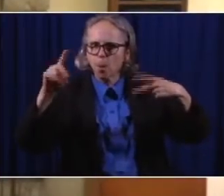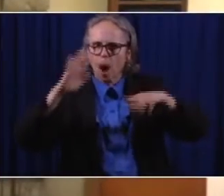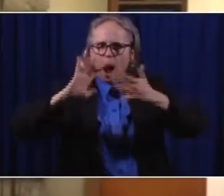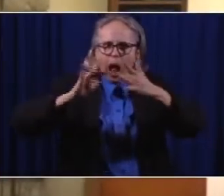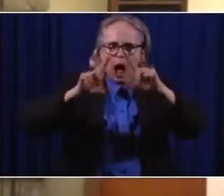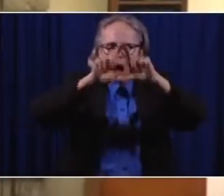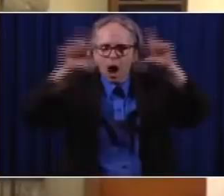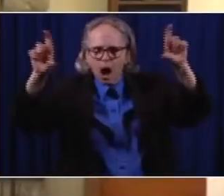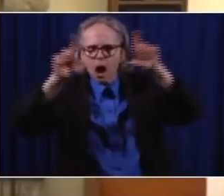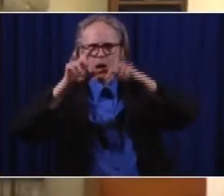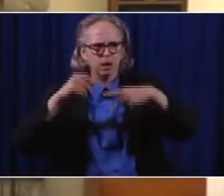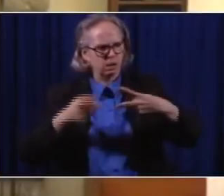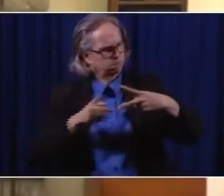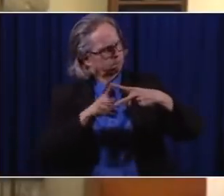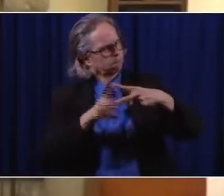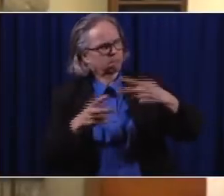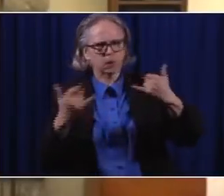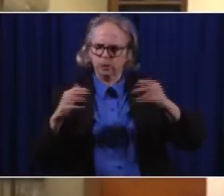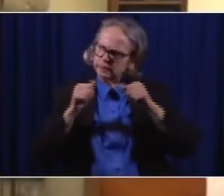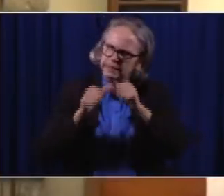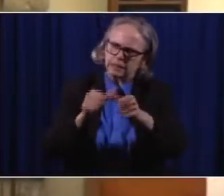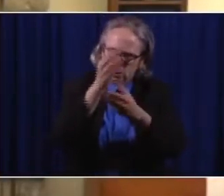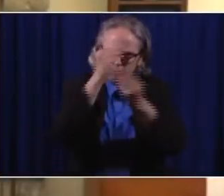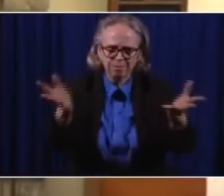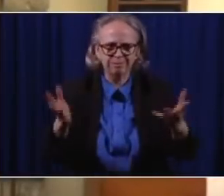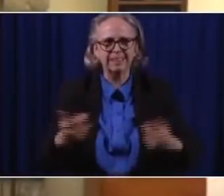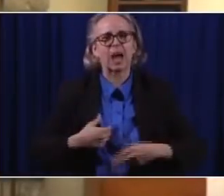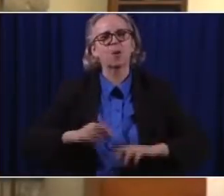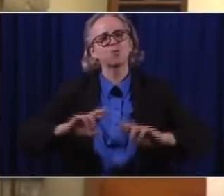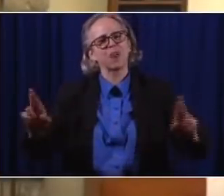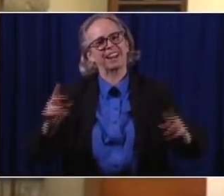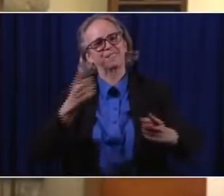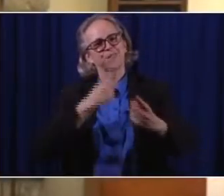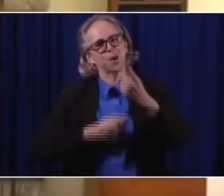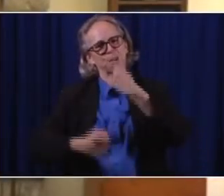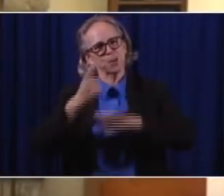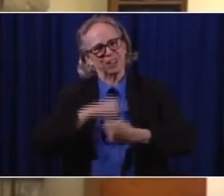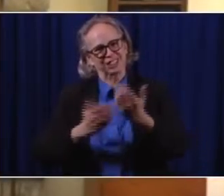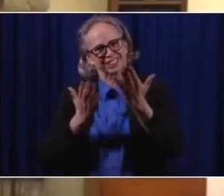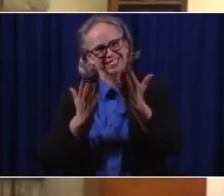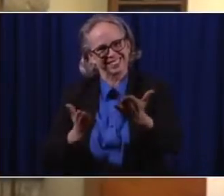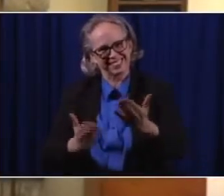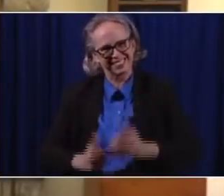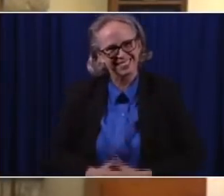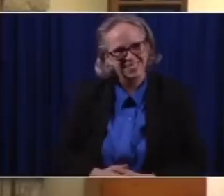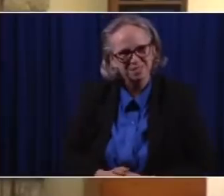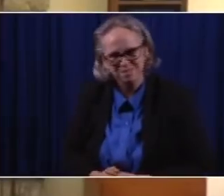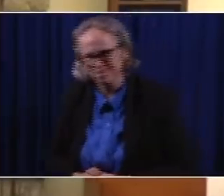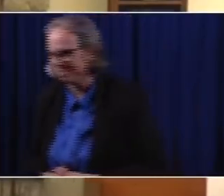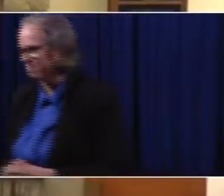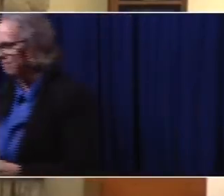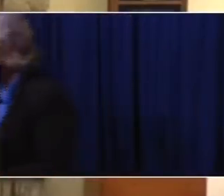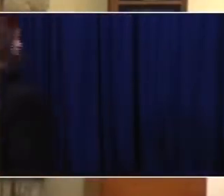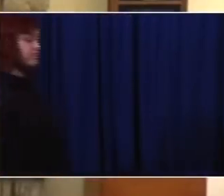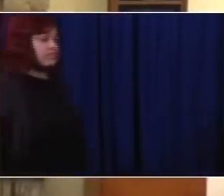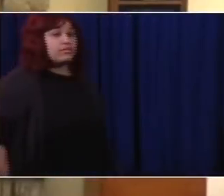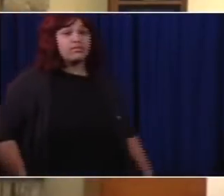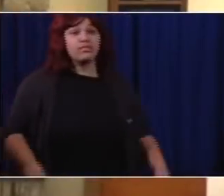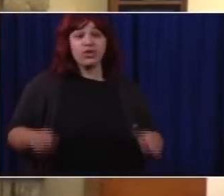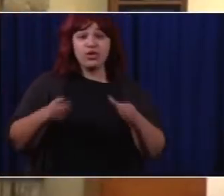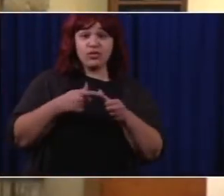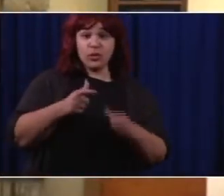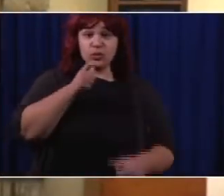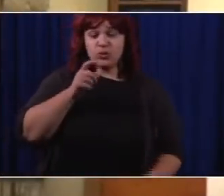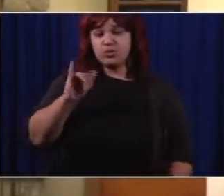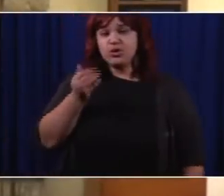we can. We're ready to go to questions. Governor, first question today is from Jim Province at the Toledo Blade. Hi,